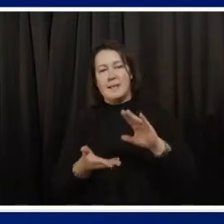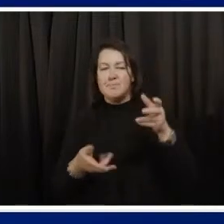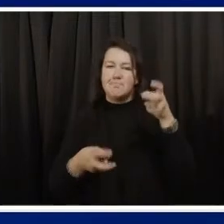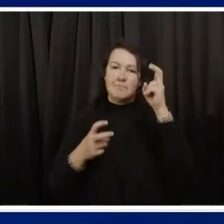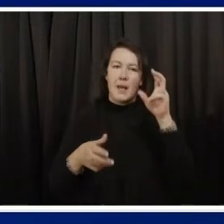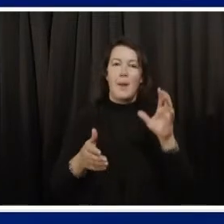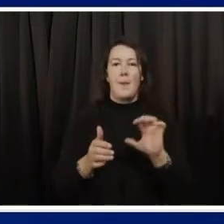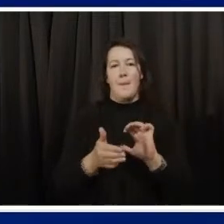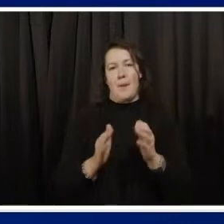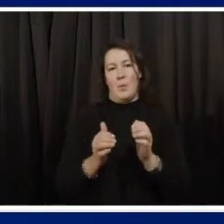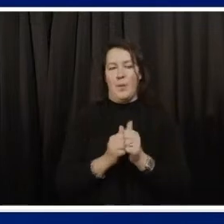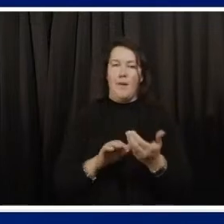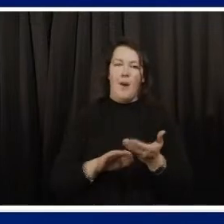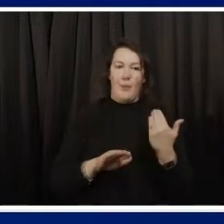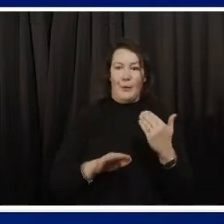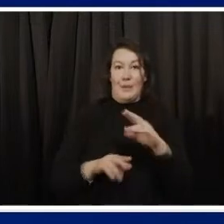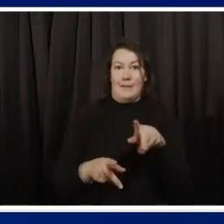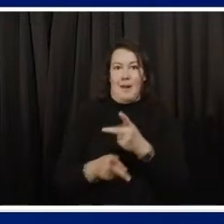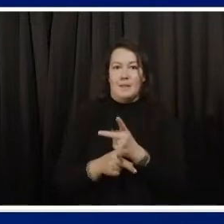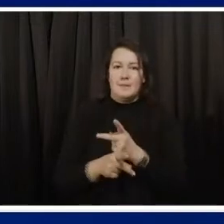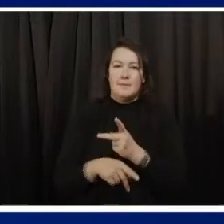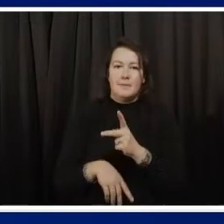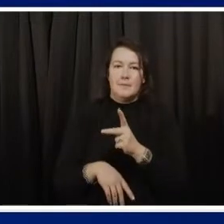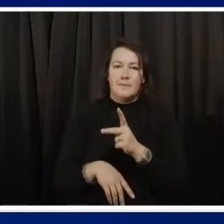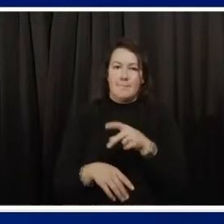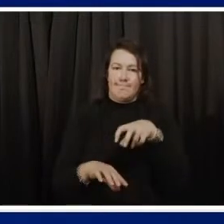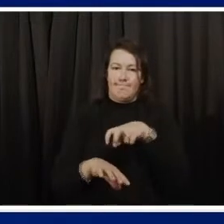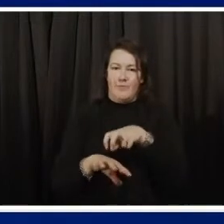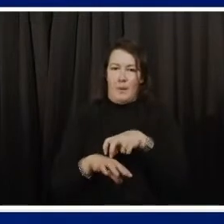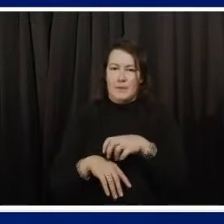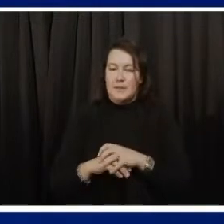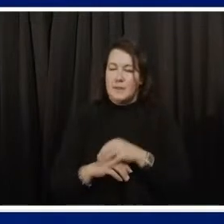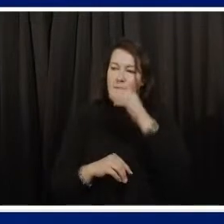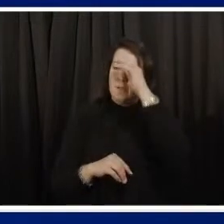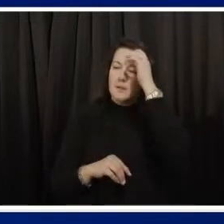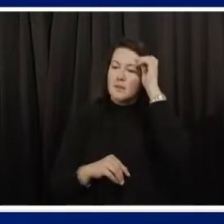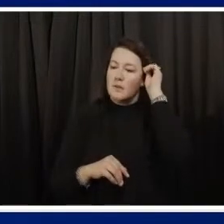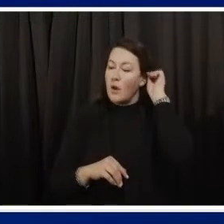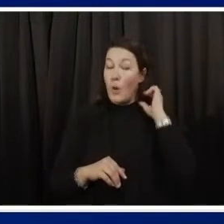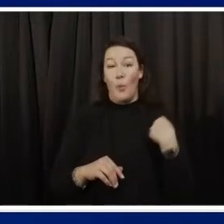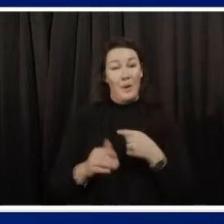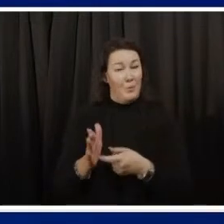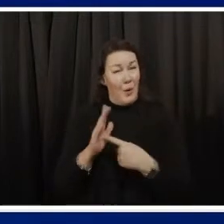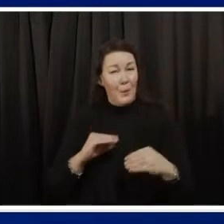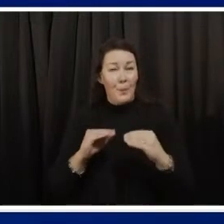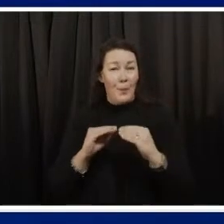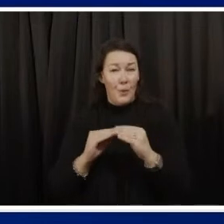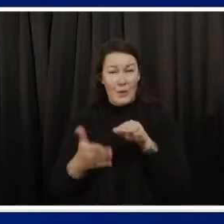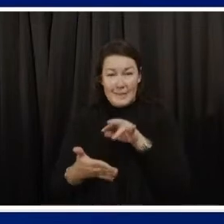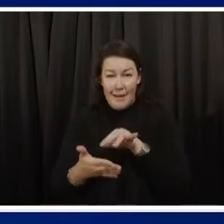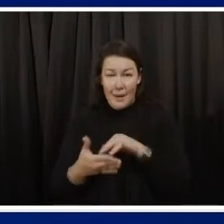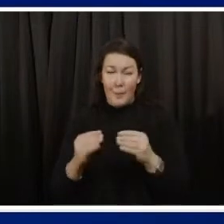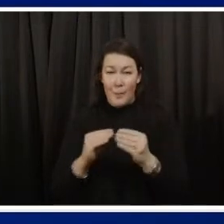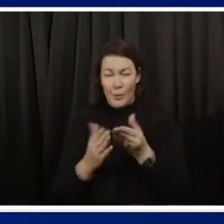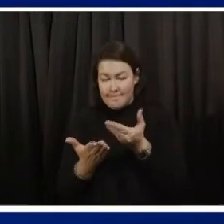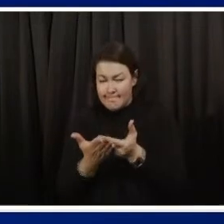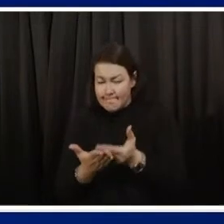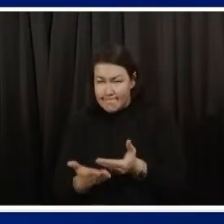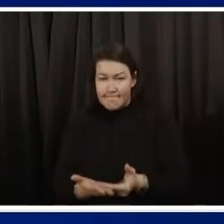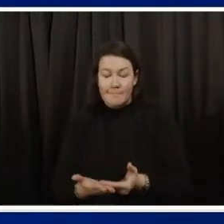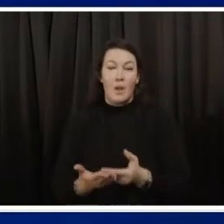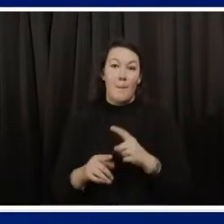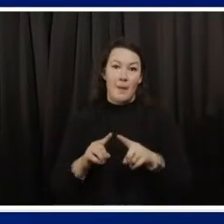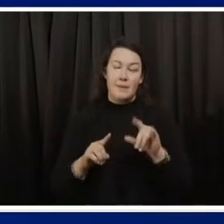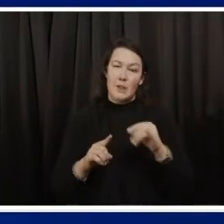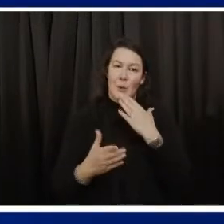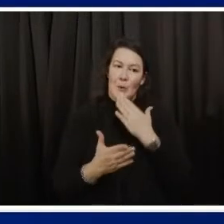pandemic. At this point, we really do need more definitive data and studies, and we do expect those over the next 2 weeks or so. But this is some